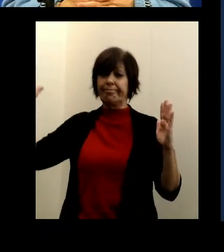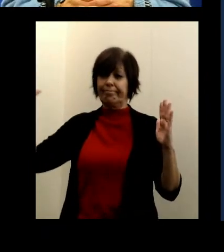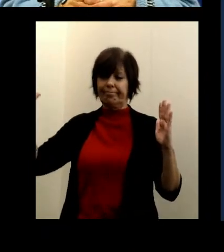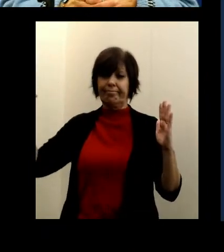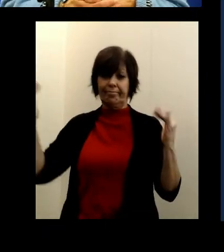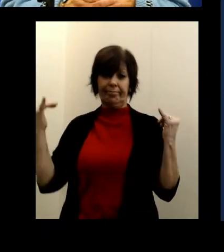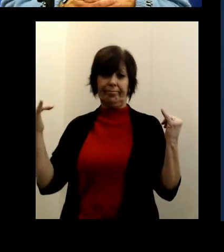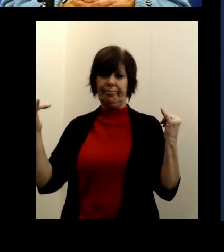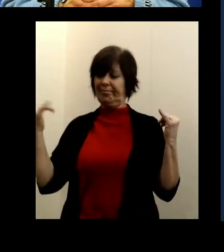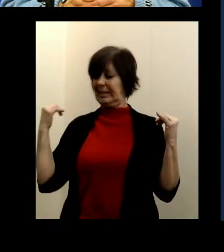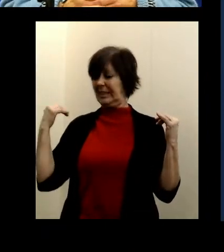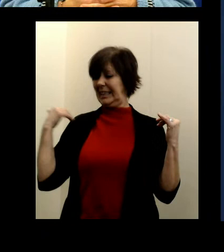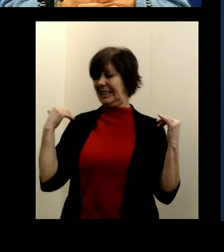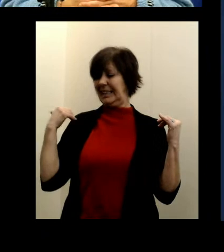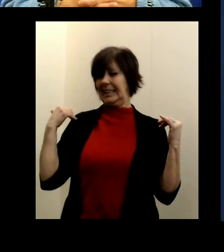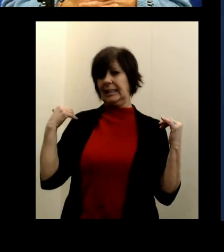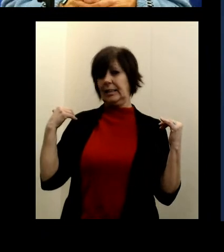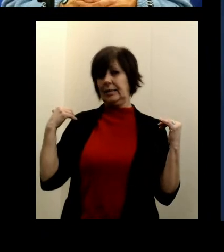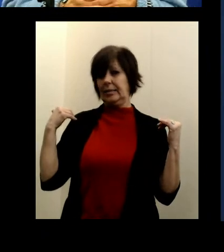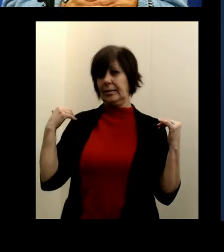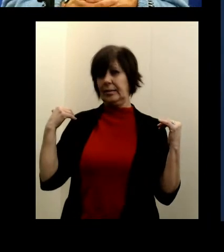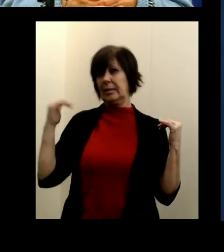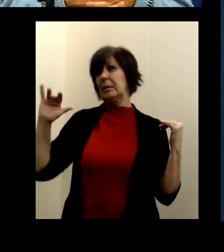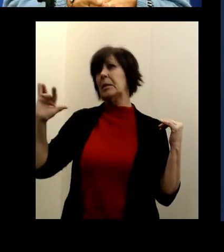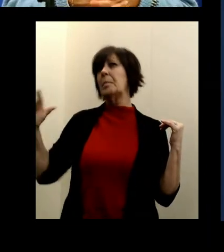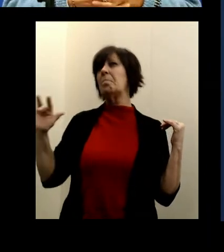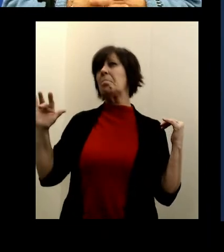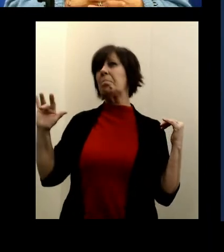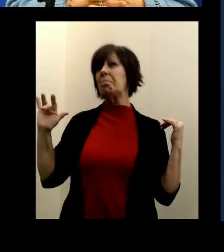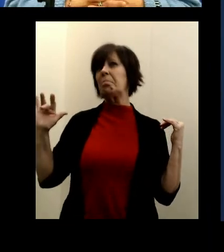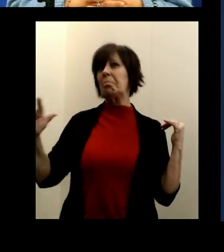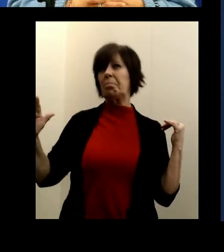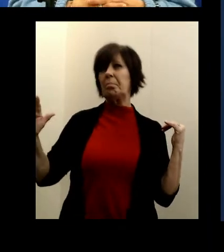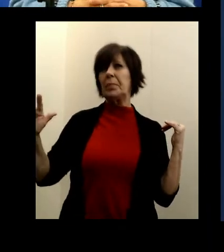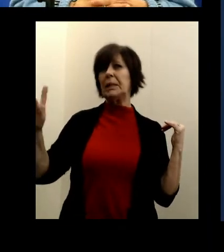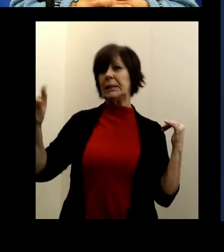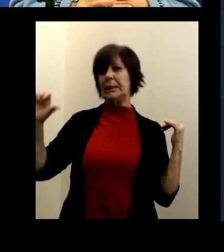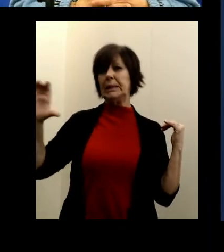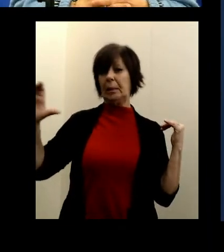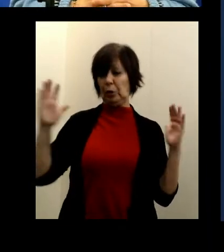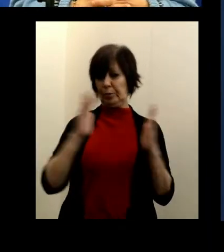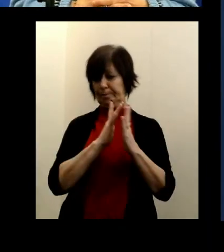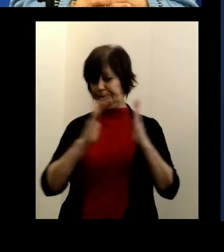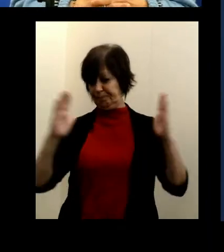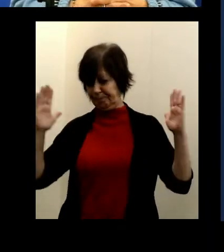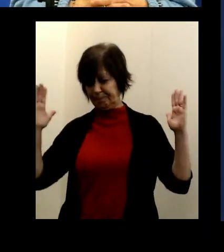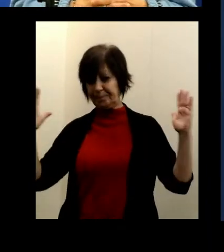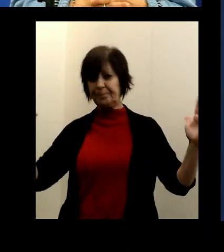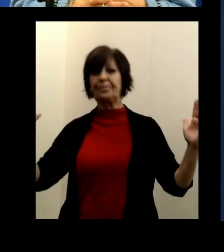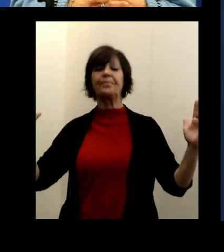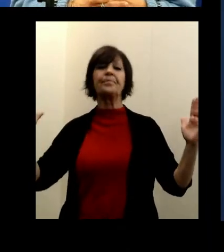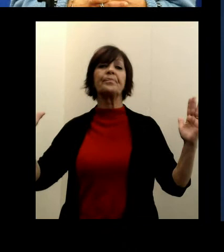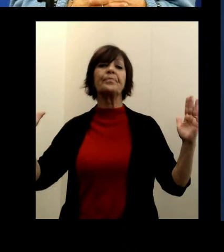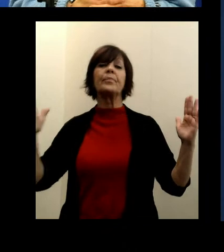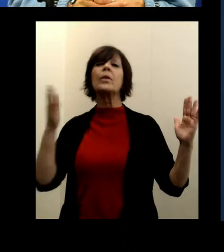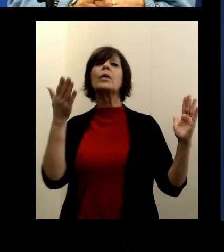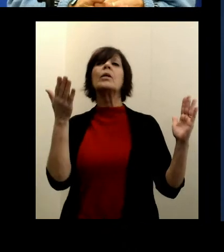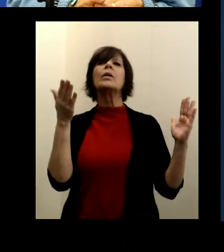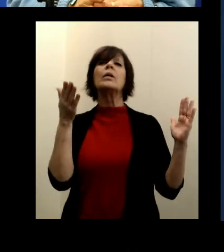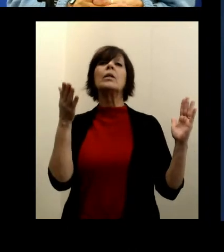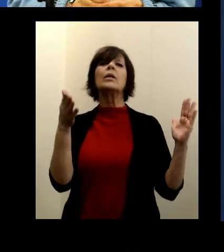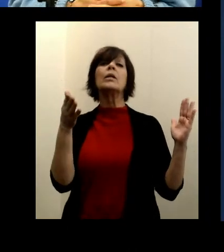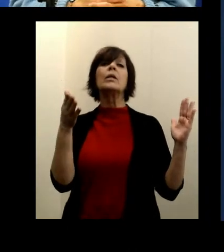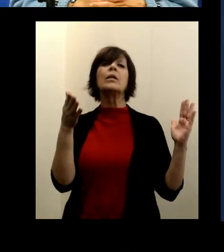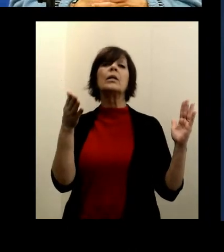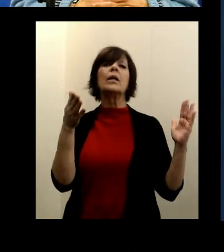where we were recently in the middle of December. looking at in blue, or in, I